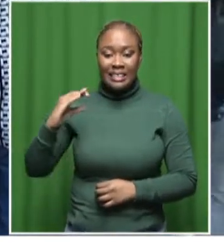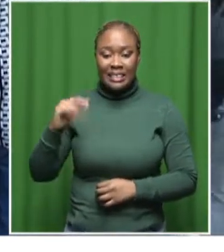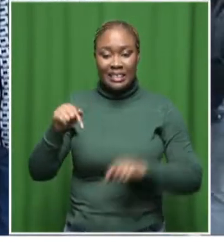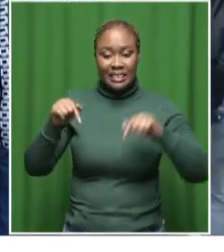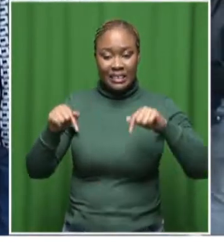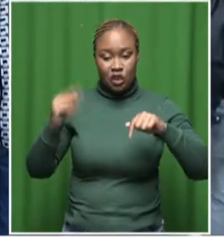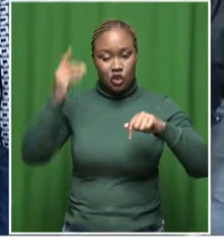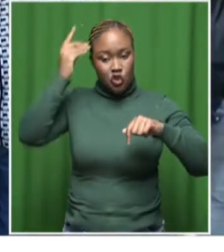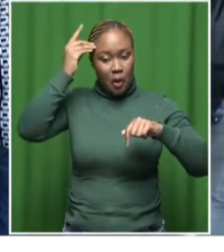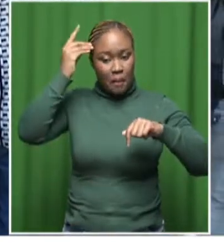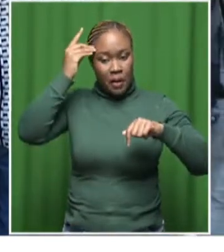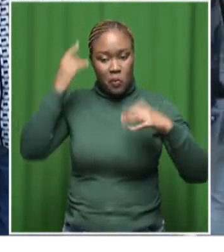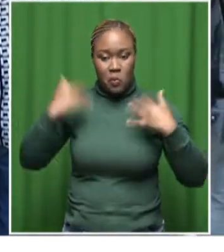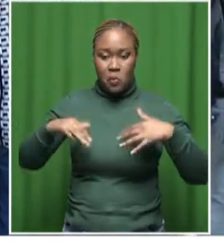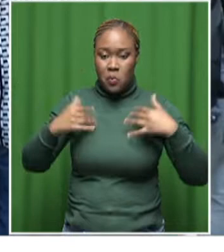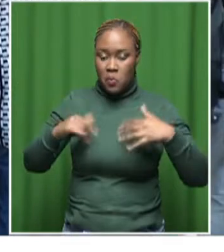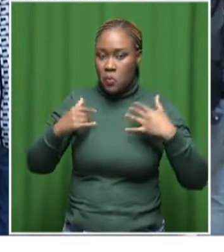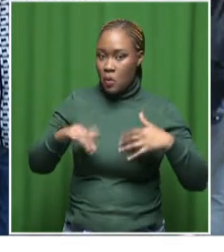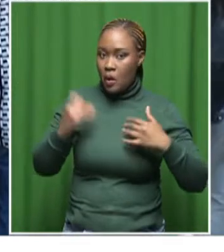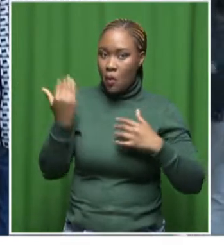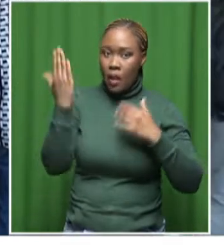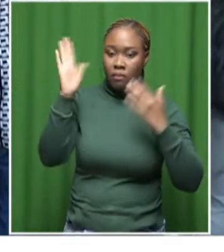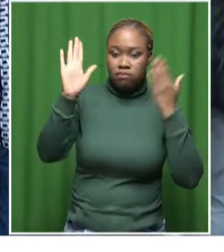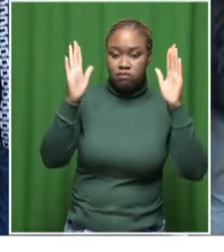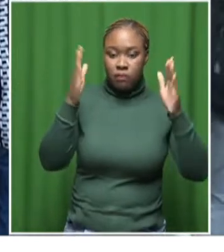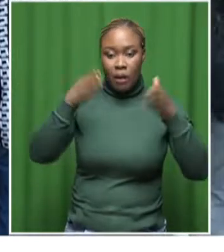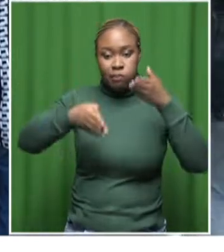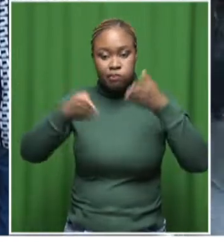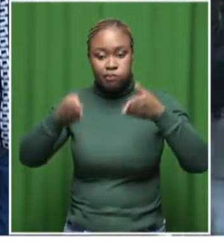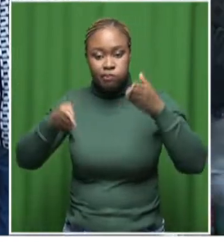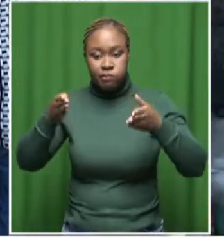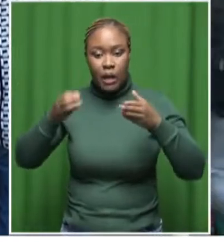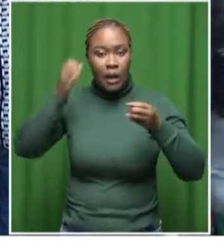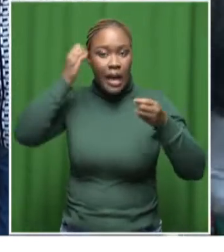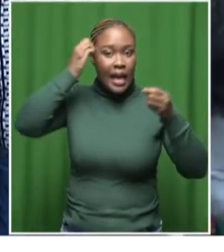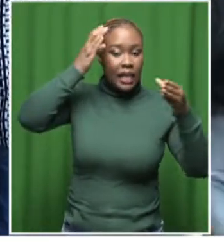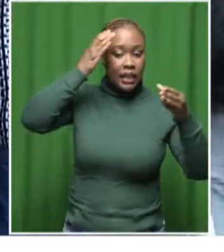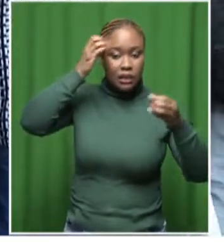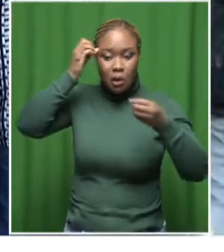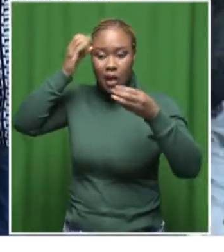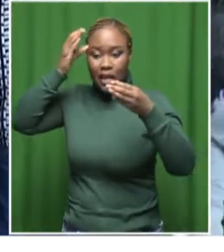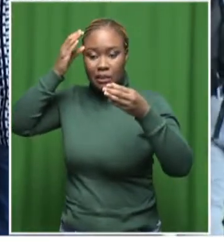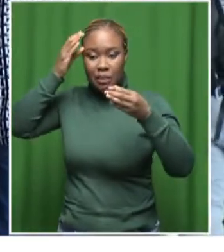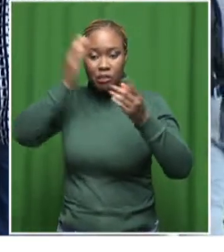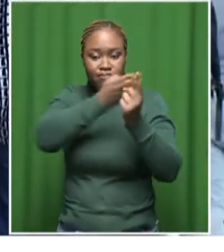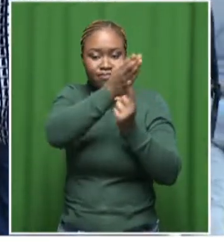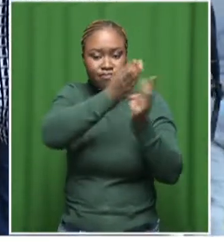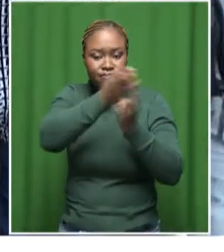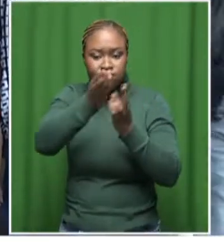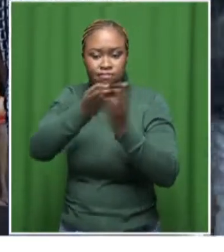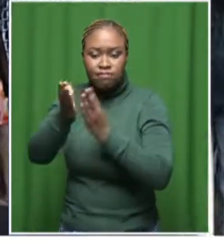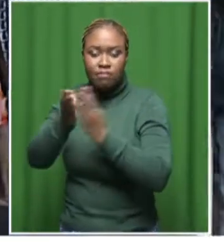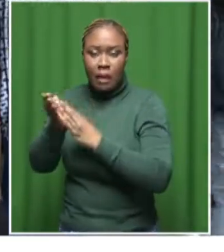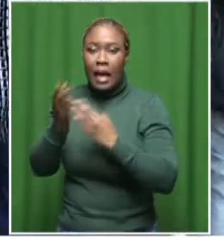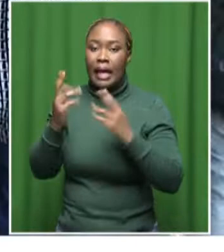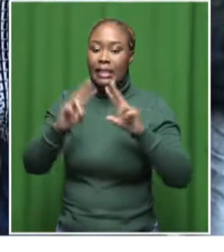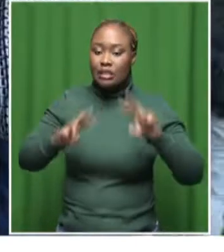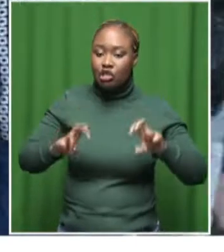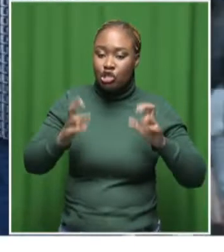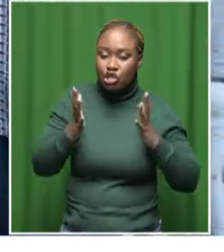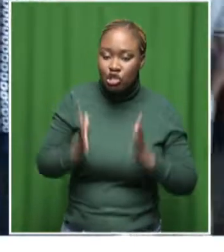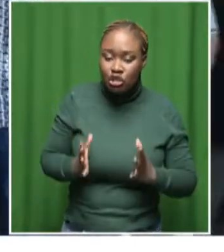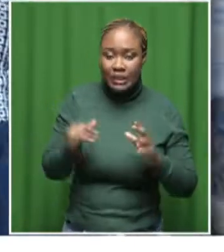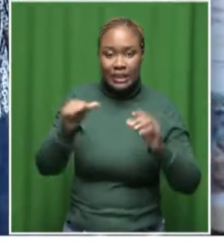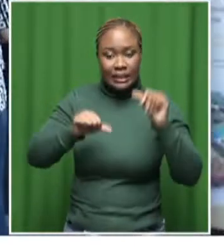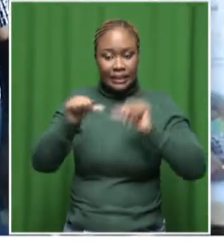Durban will be bustling with scientists and experts of different fields who are going to be part of this summit. Sakina, as you can see